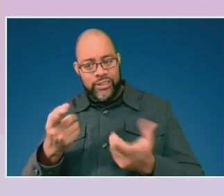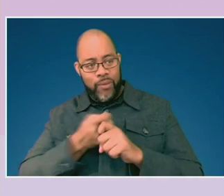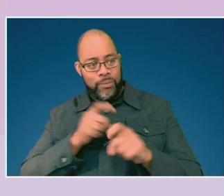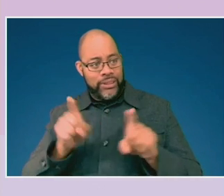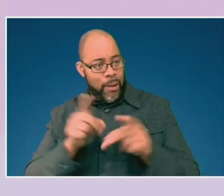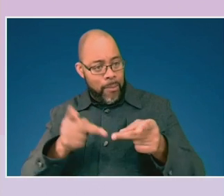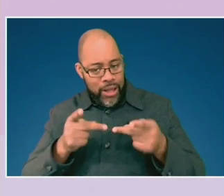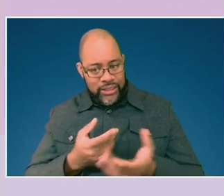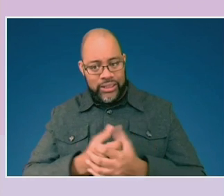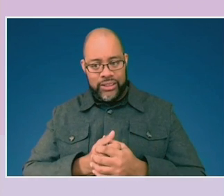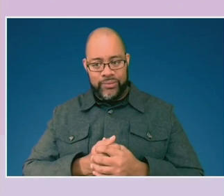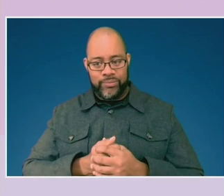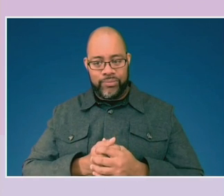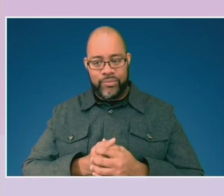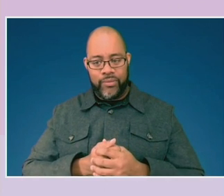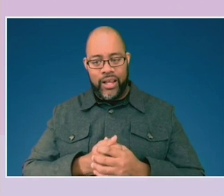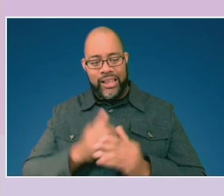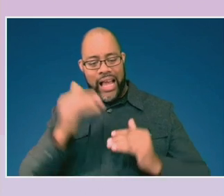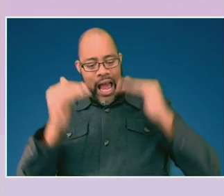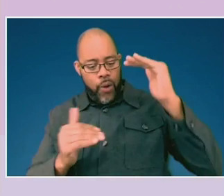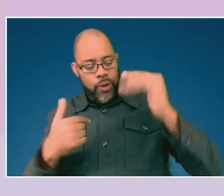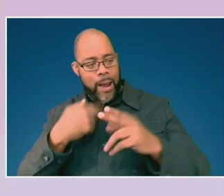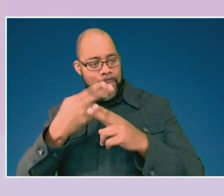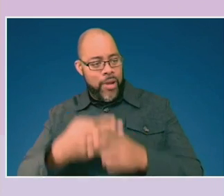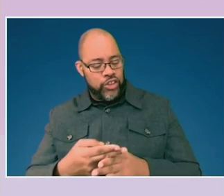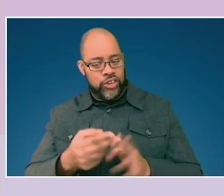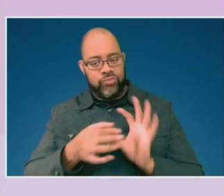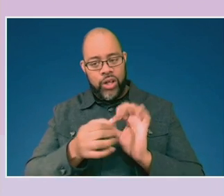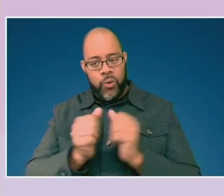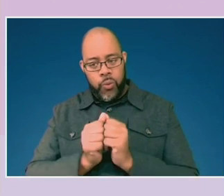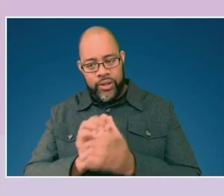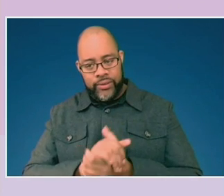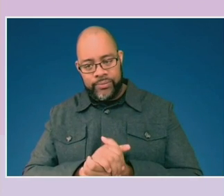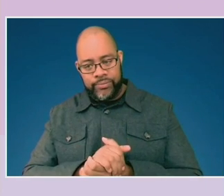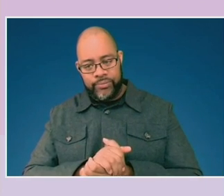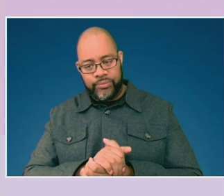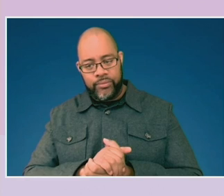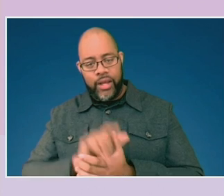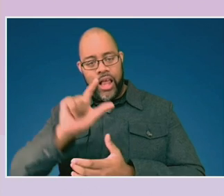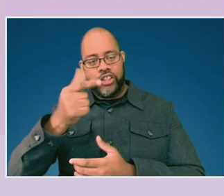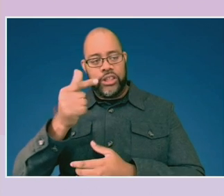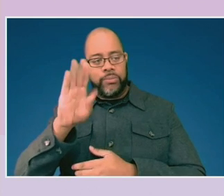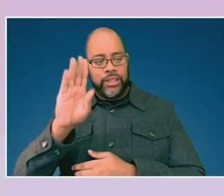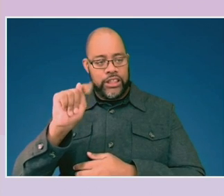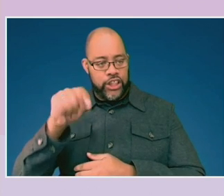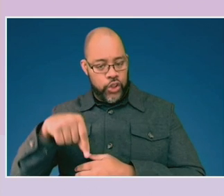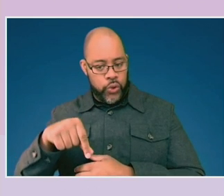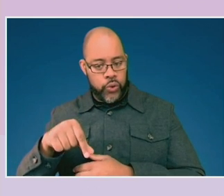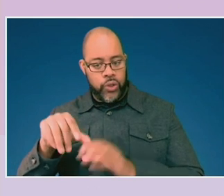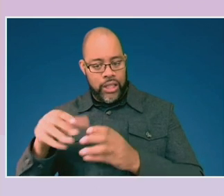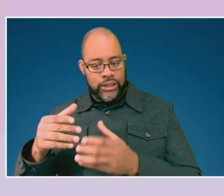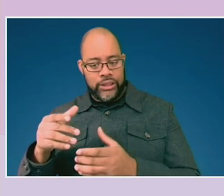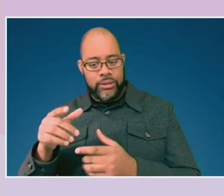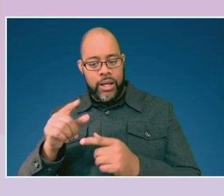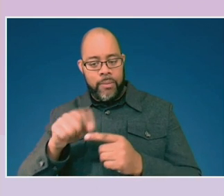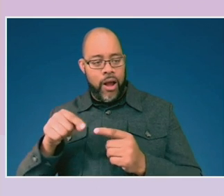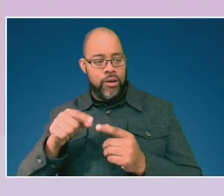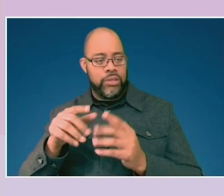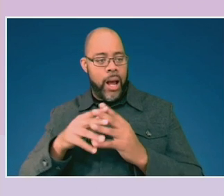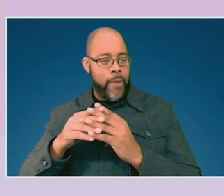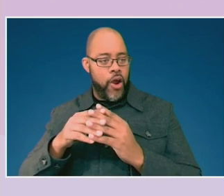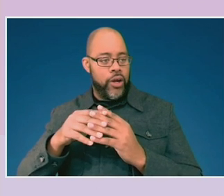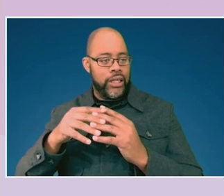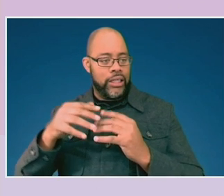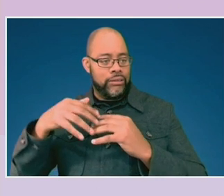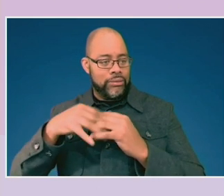places. The inequities I mentioned around LGBTQ+, around American Indian, Alaska Native. We